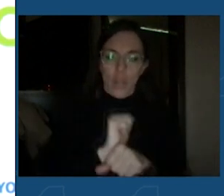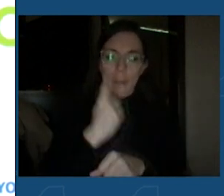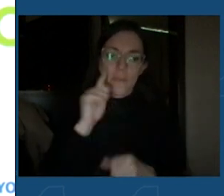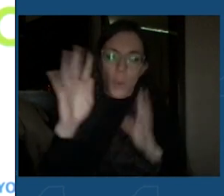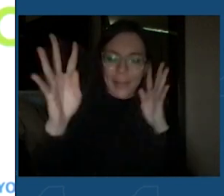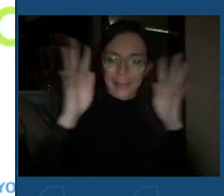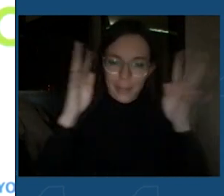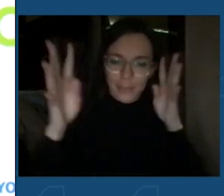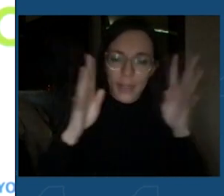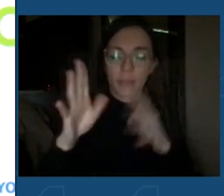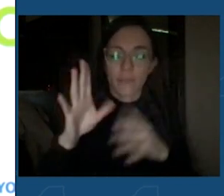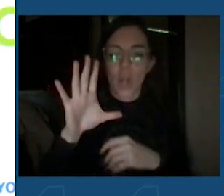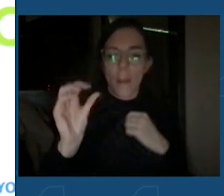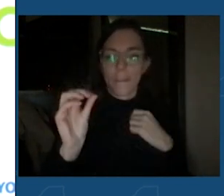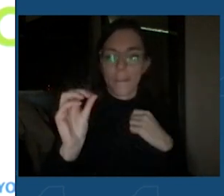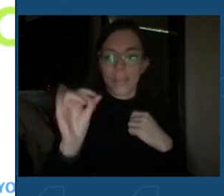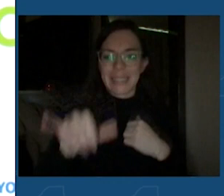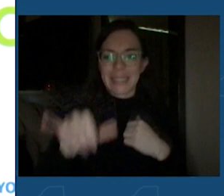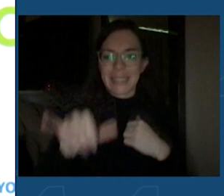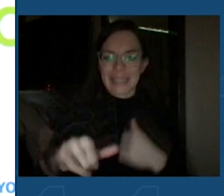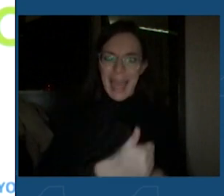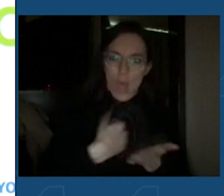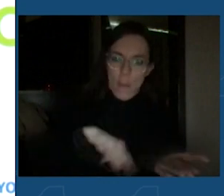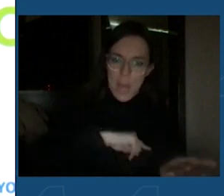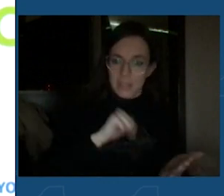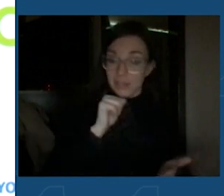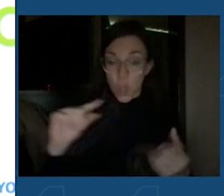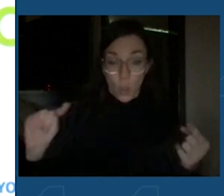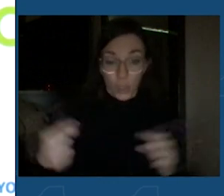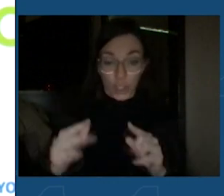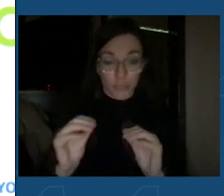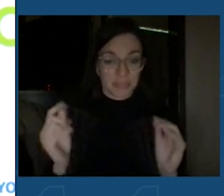that both help us and don't hurt anybody else?